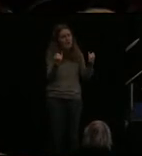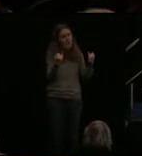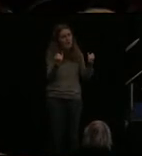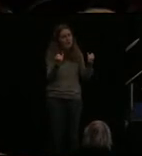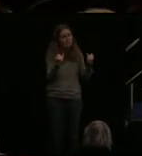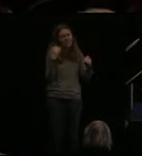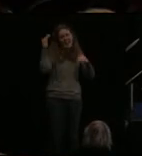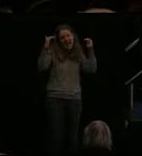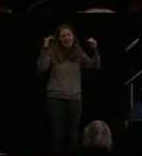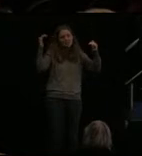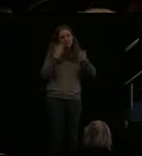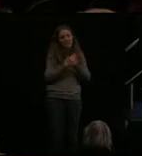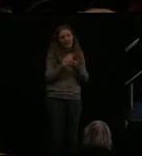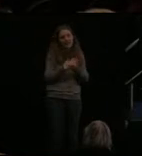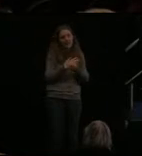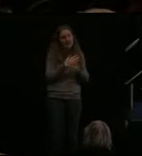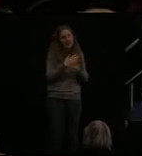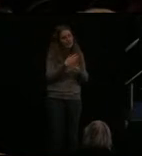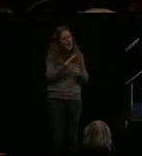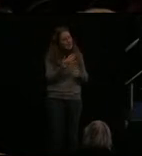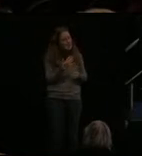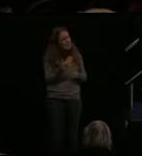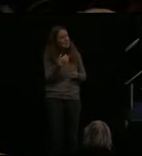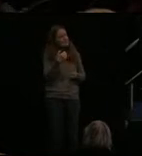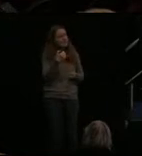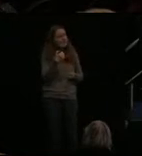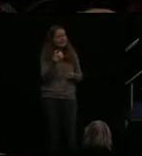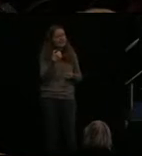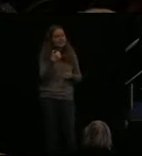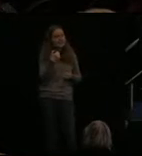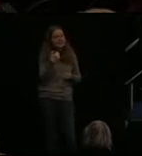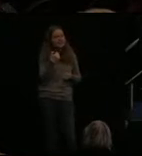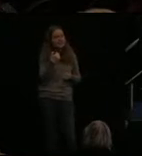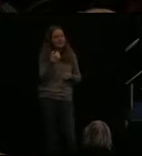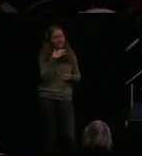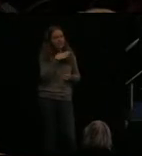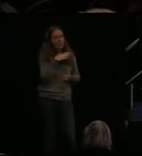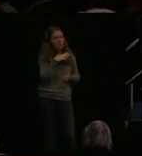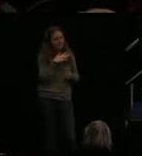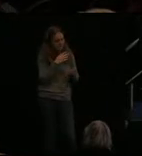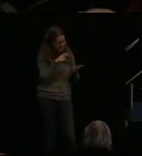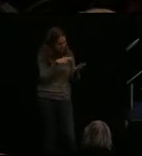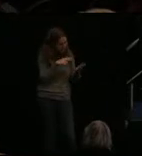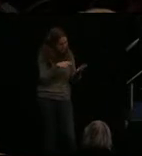the adults really, there were 600, how many? 600 and, I've got the number here,